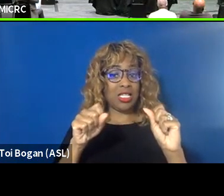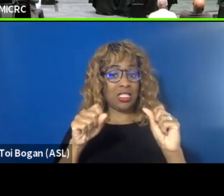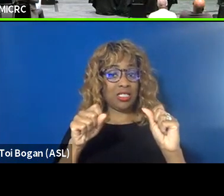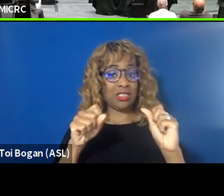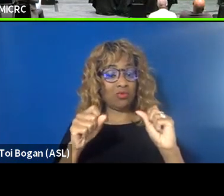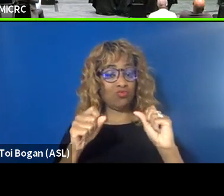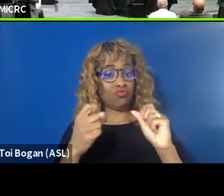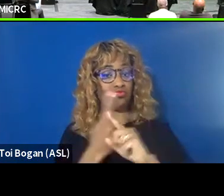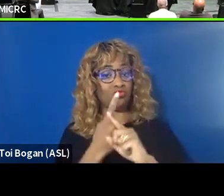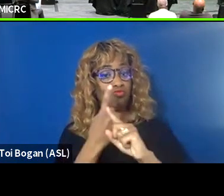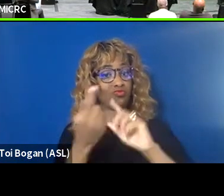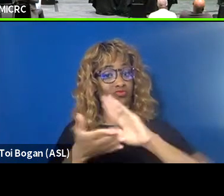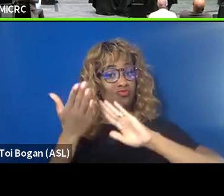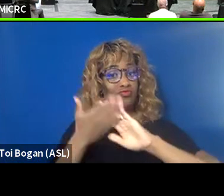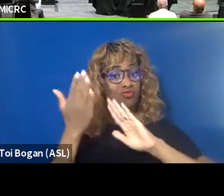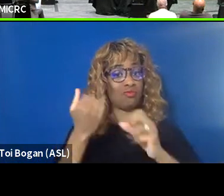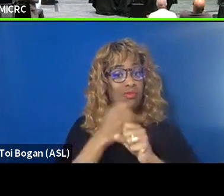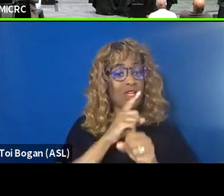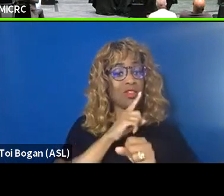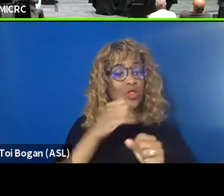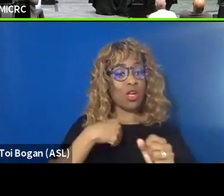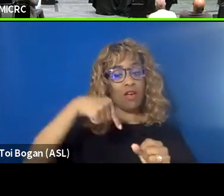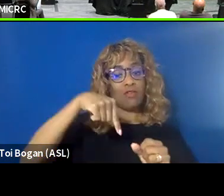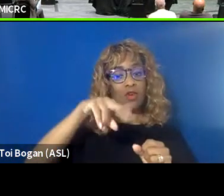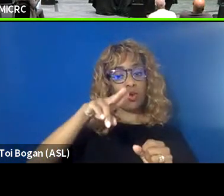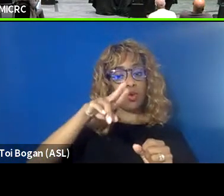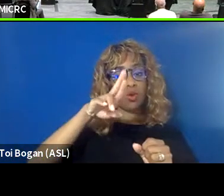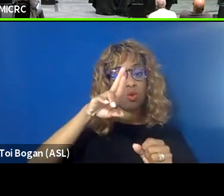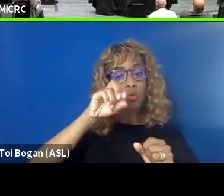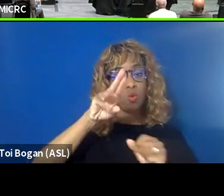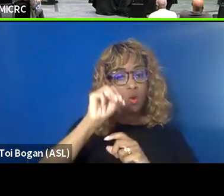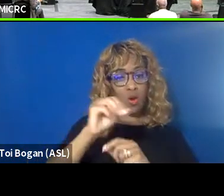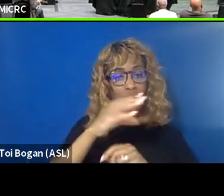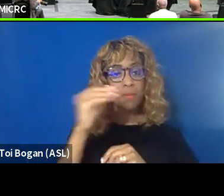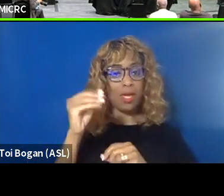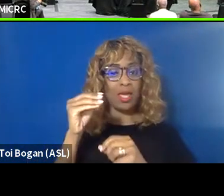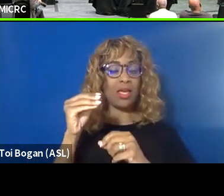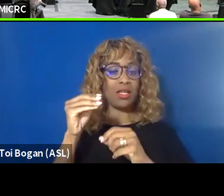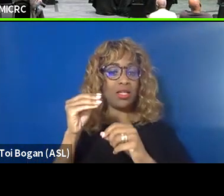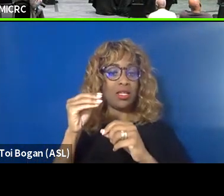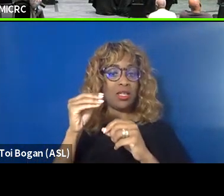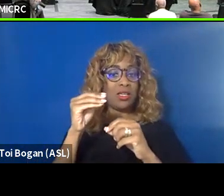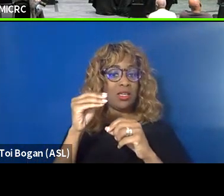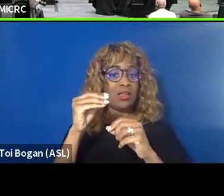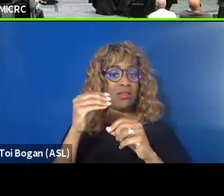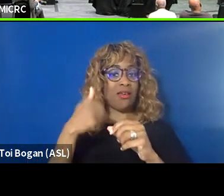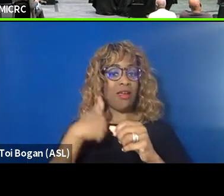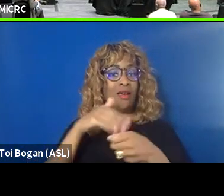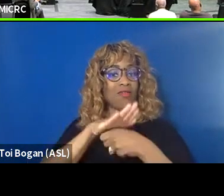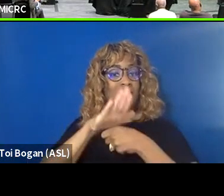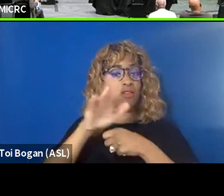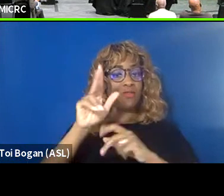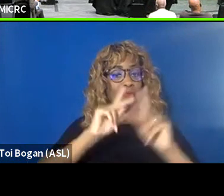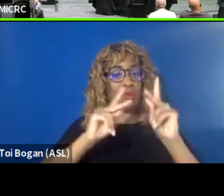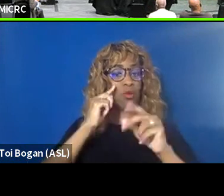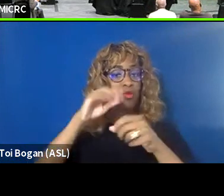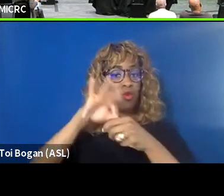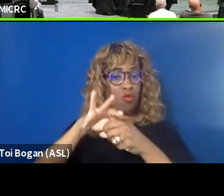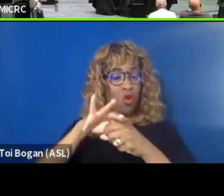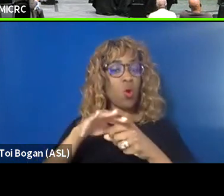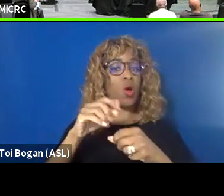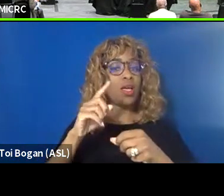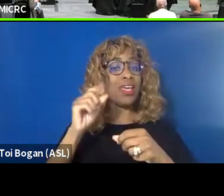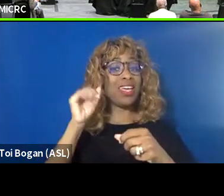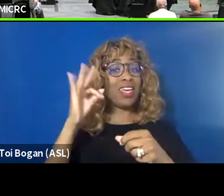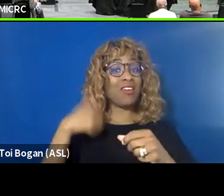facilitate the quorum and the voting, I think that moving it in this manner would